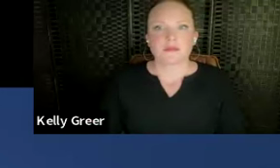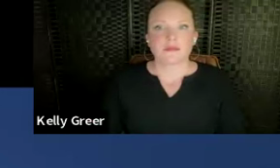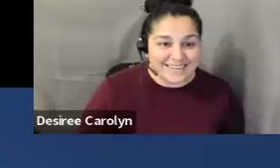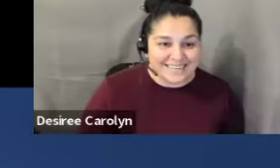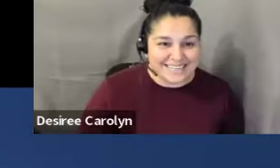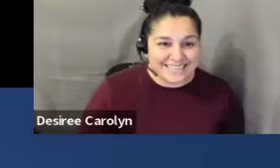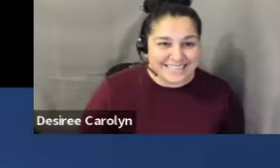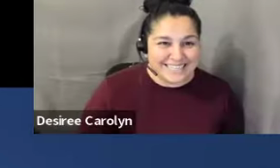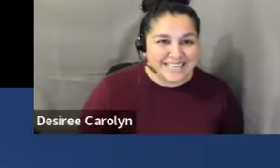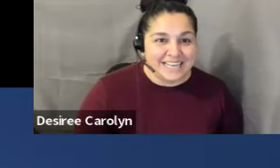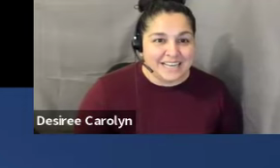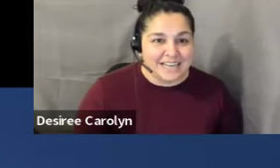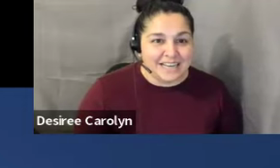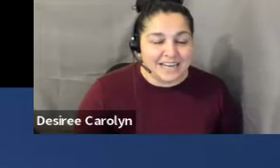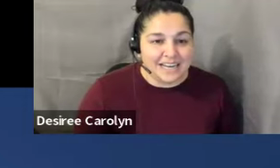Go ahead.